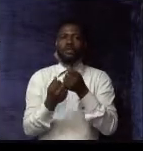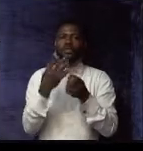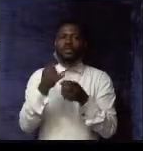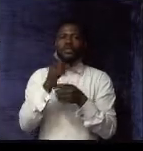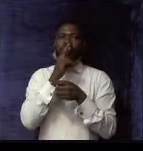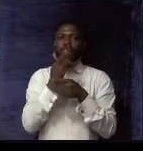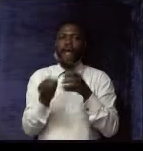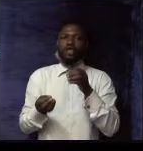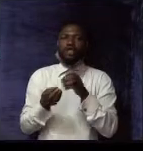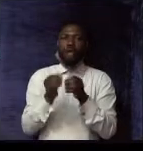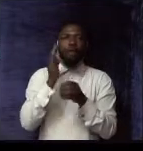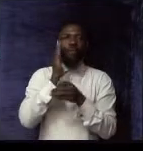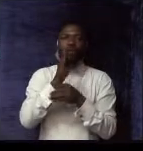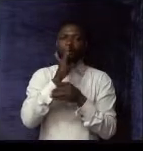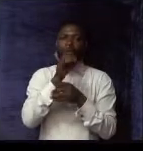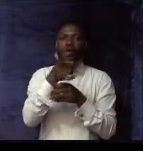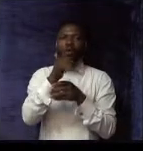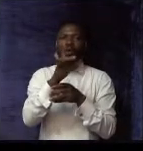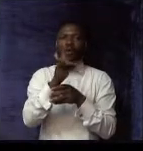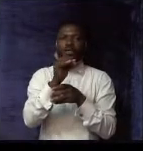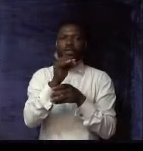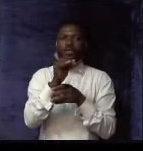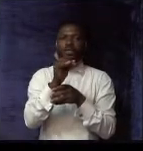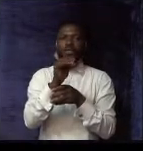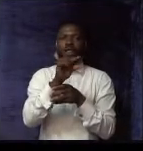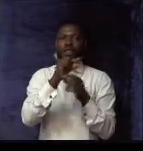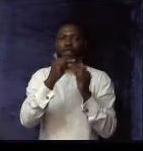which means that their sum will be